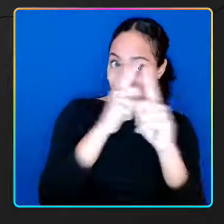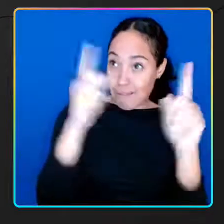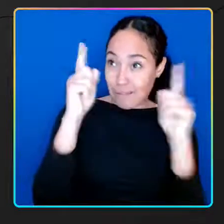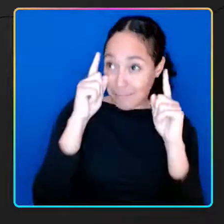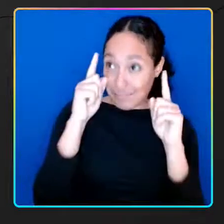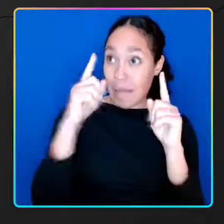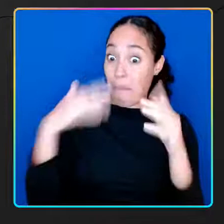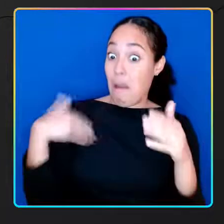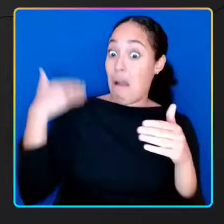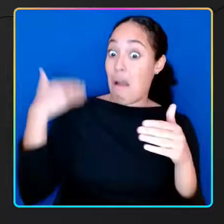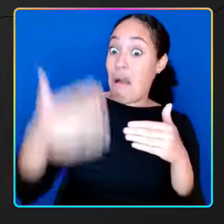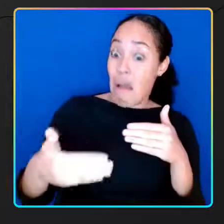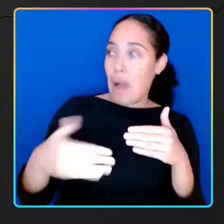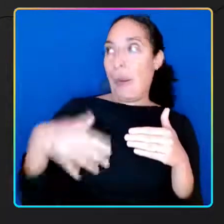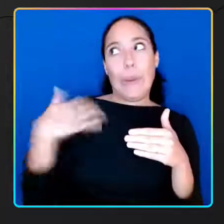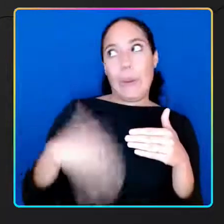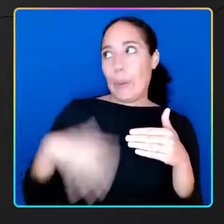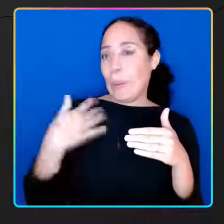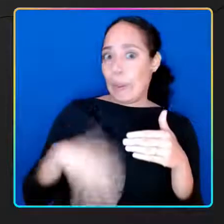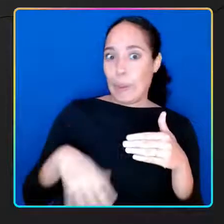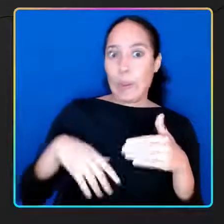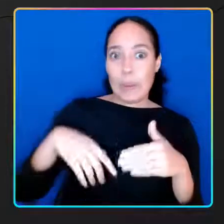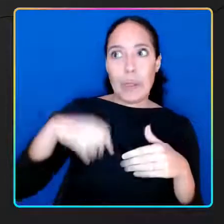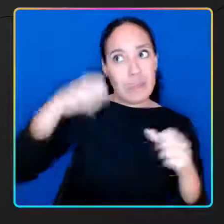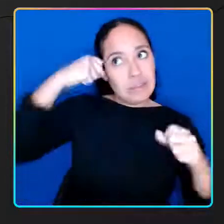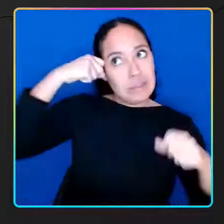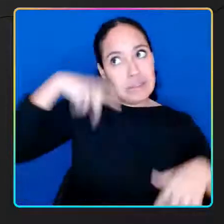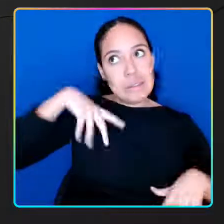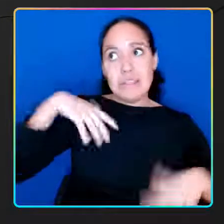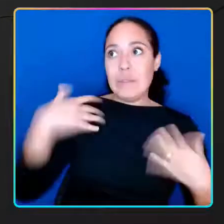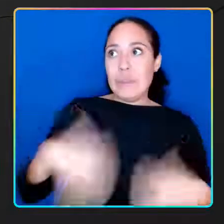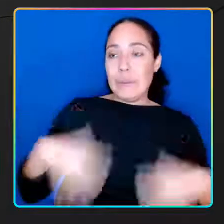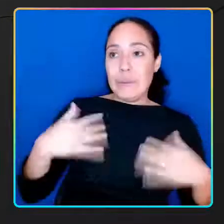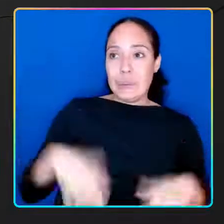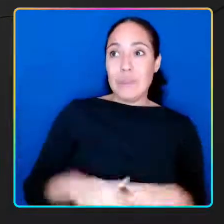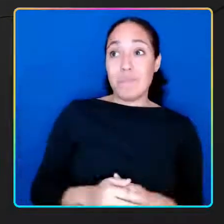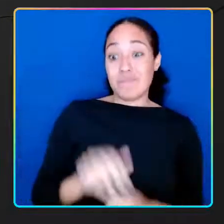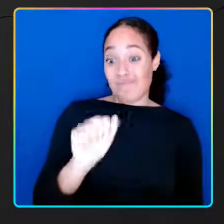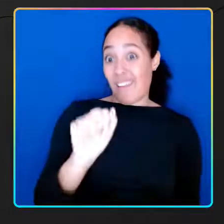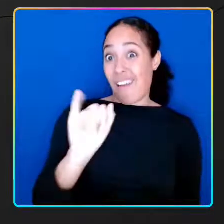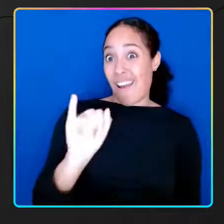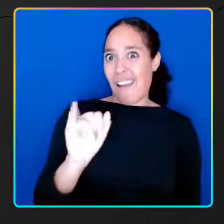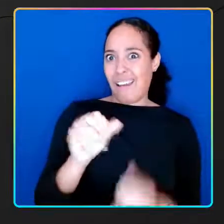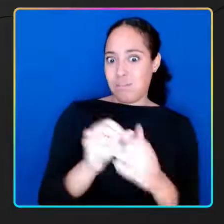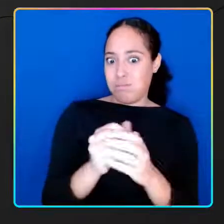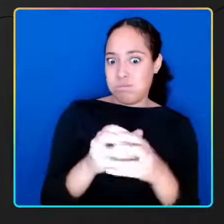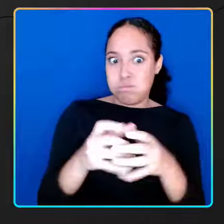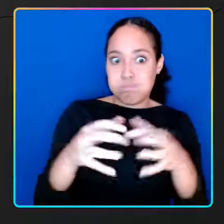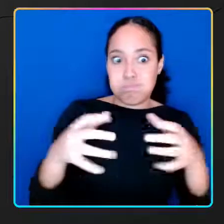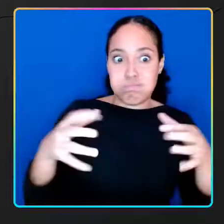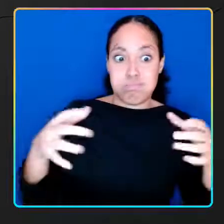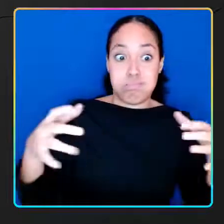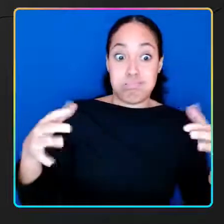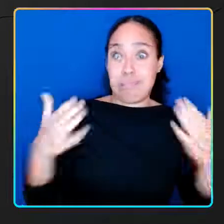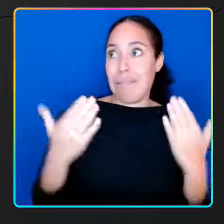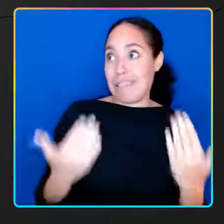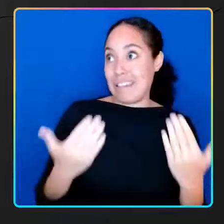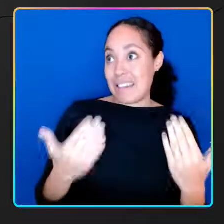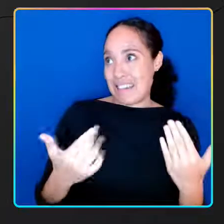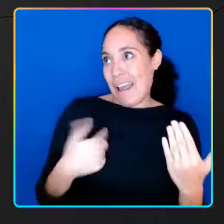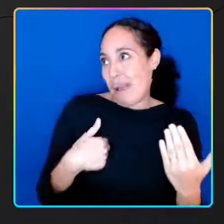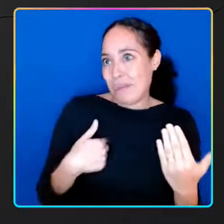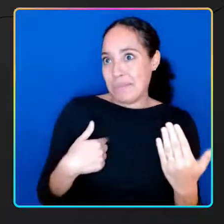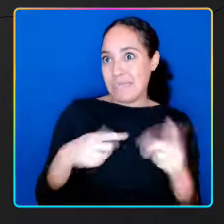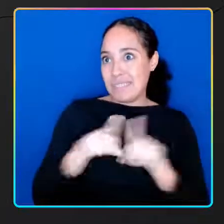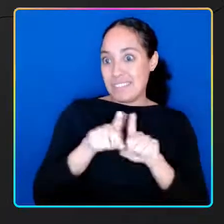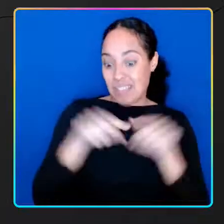great because obviously, yeah, as you said, AI is incredibly popular. It's why we do this show. A lot of people do want to learn and get